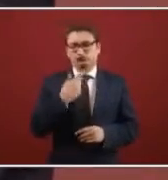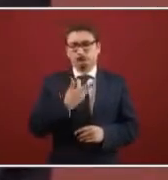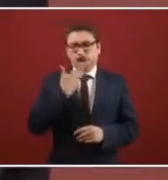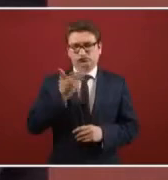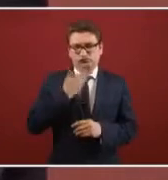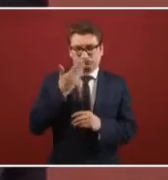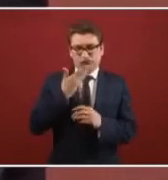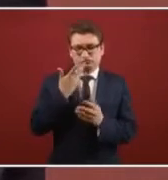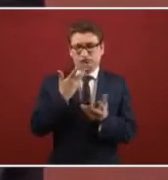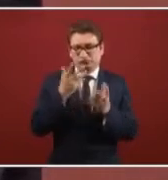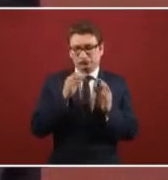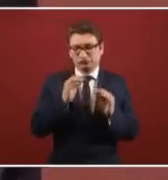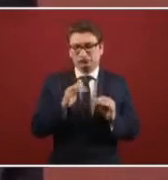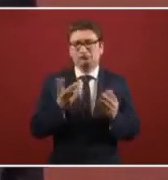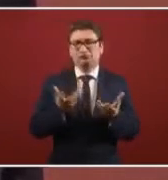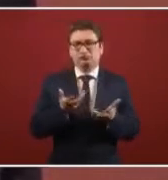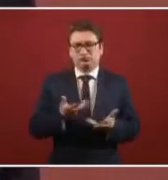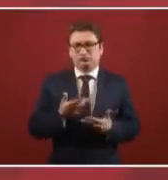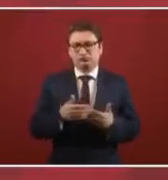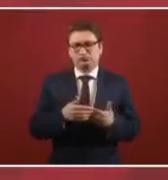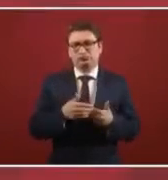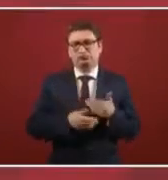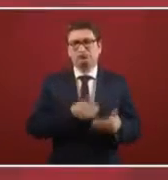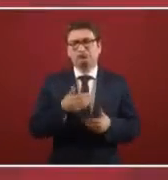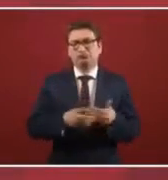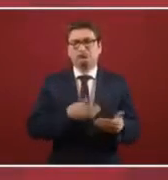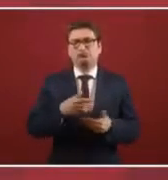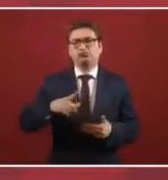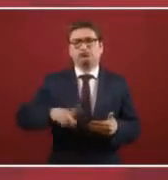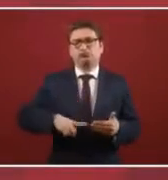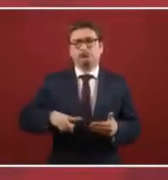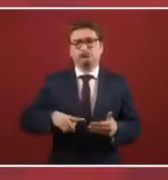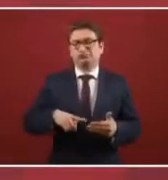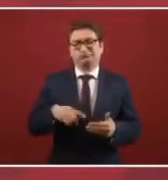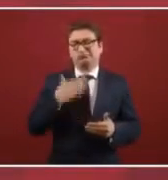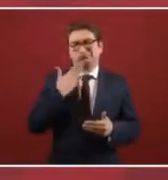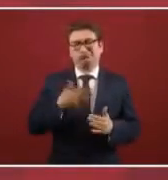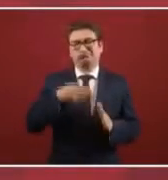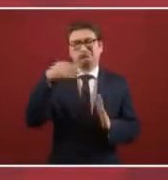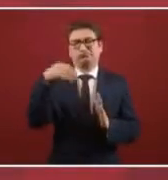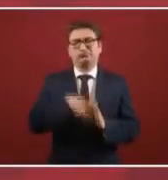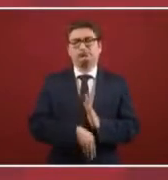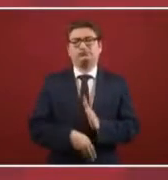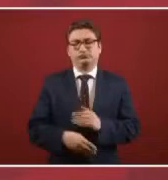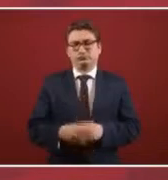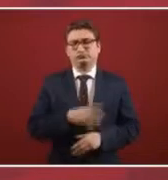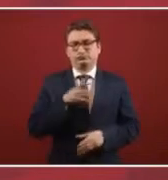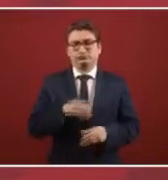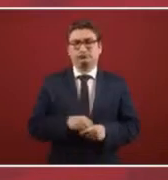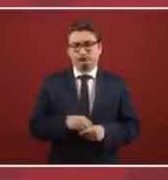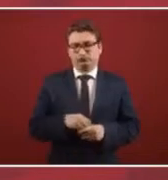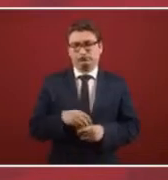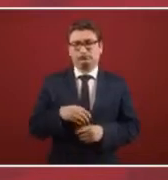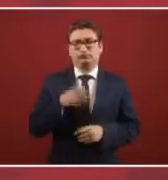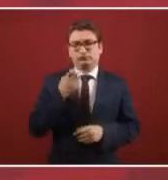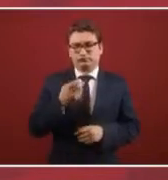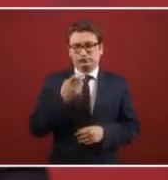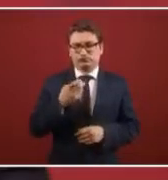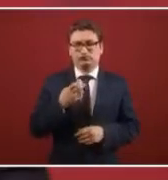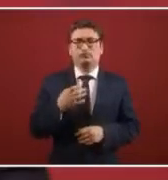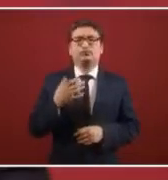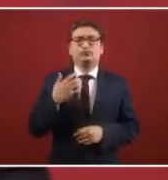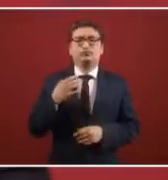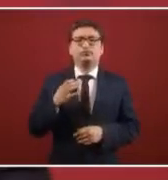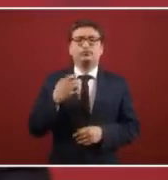because that un rotundo politics fracaso para el was país. a terrible failure Todo el for our periodo country, neoliberal that whole